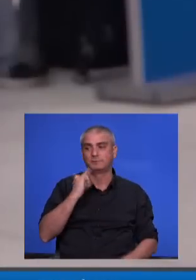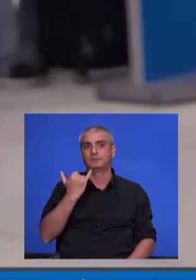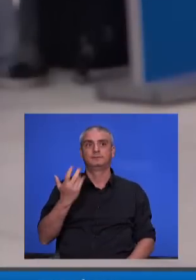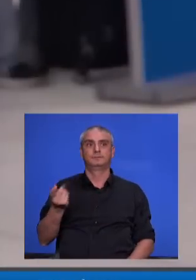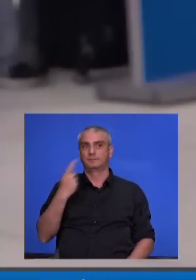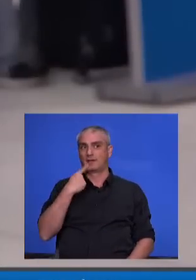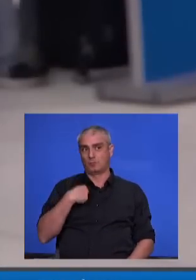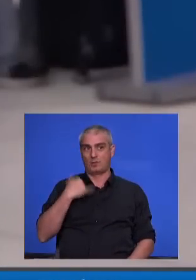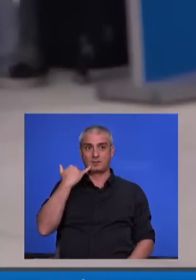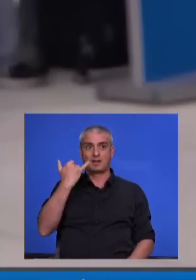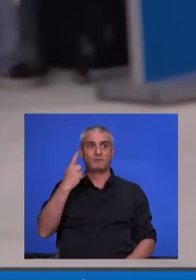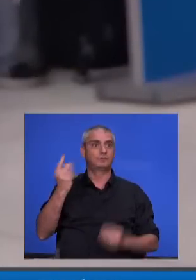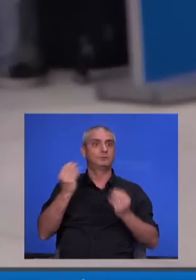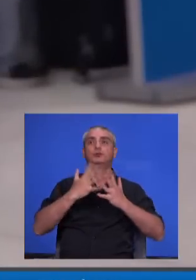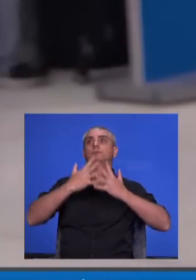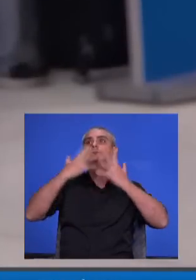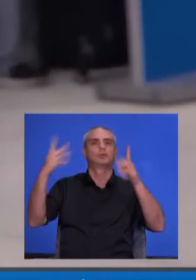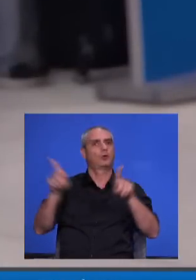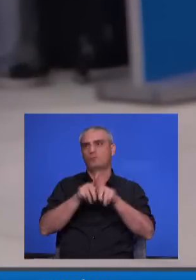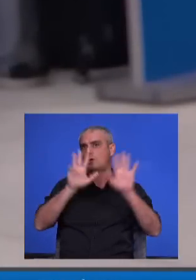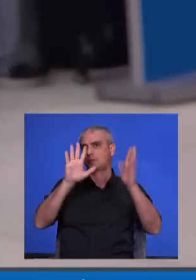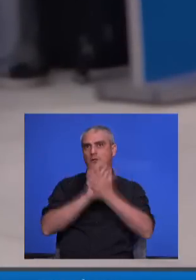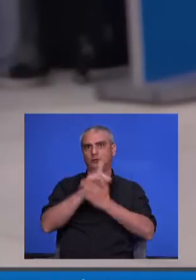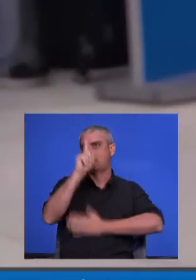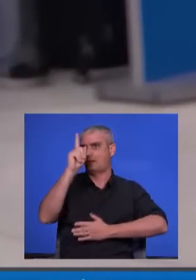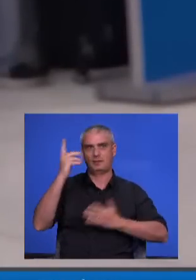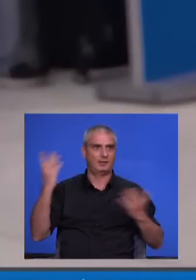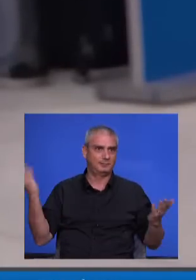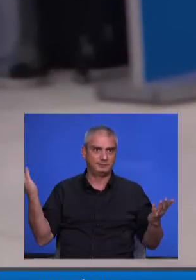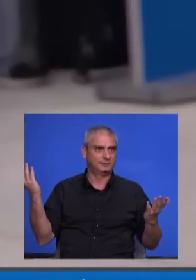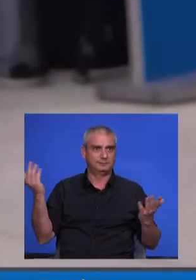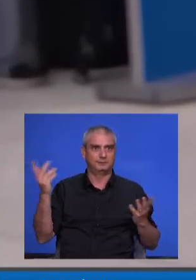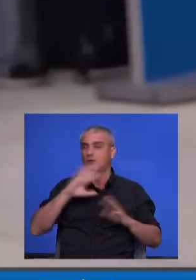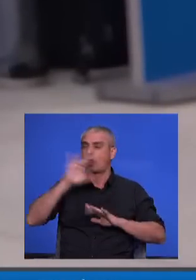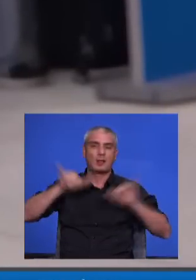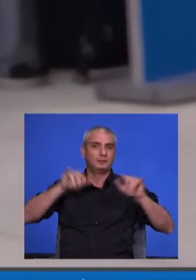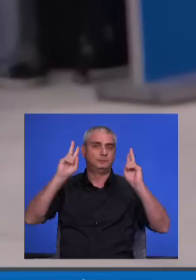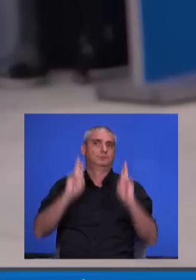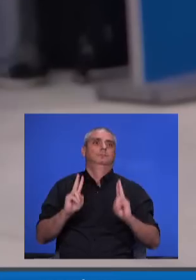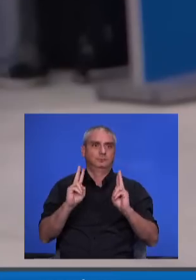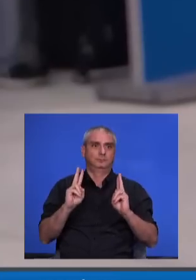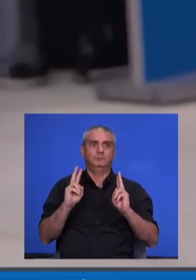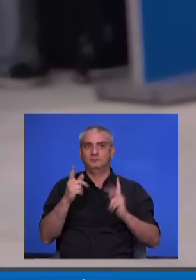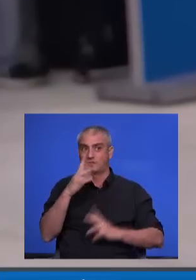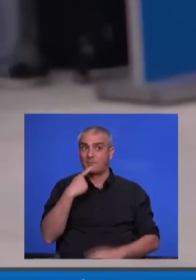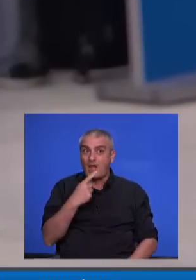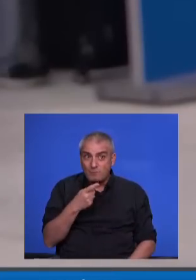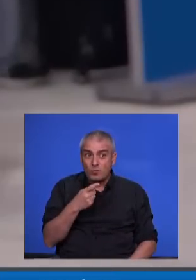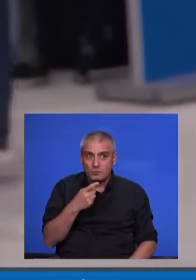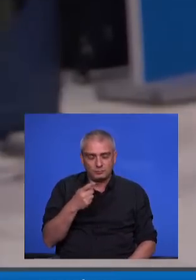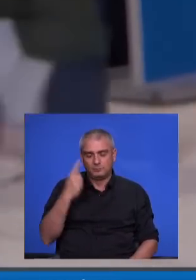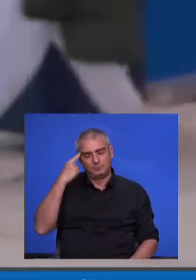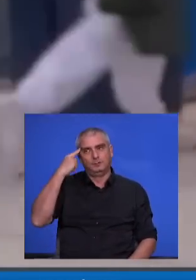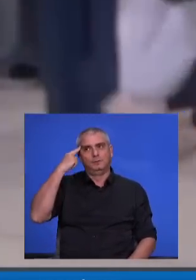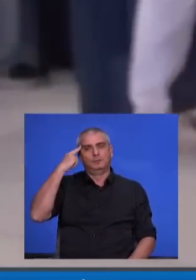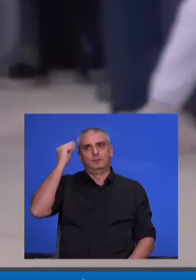told over the phone is that it's like a 9-11 situation with a full ground stop. And so when they said that, it immediately triggered